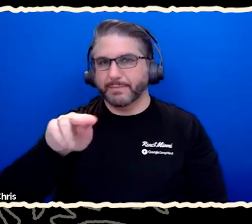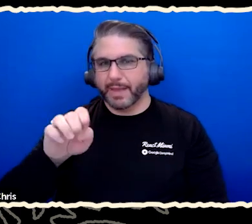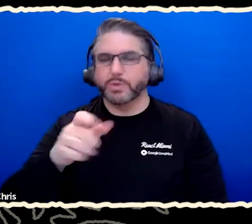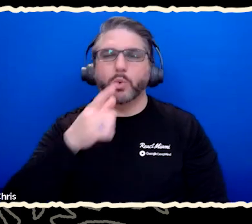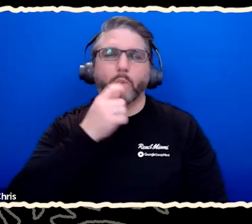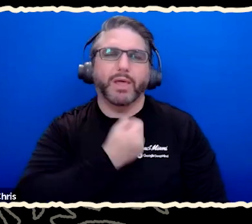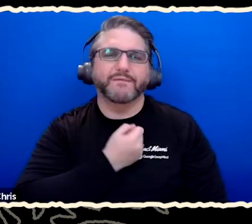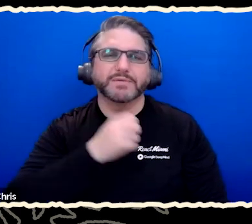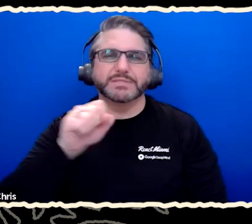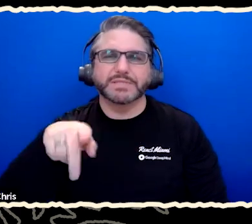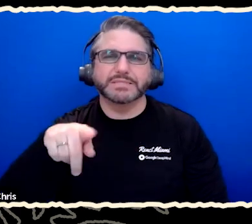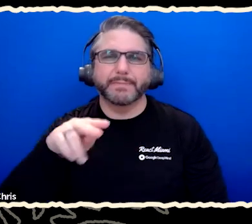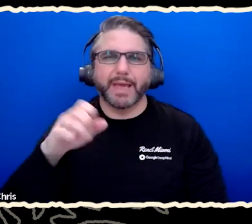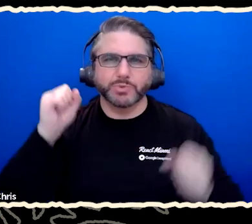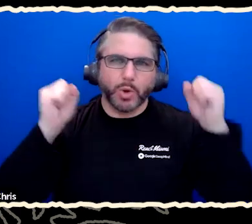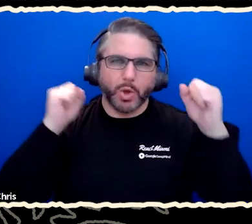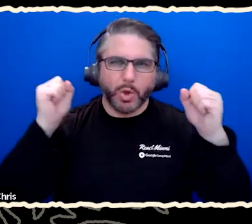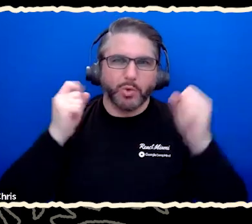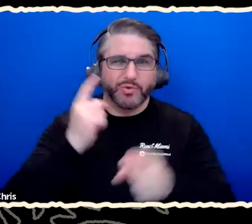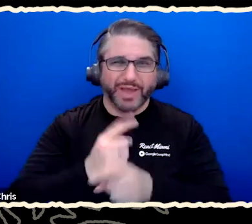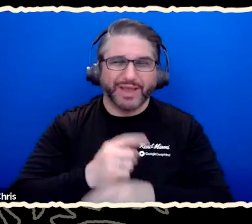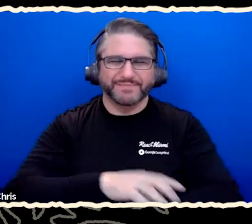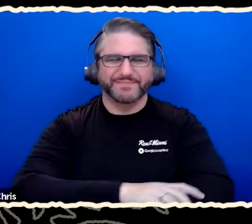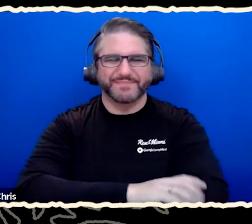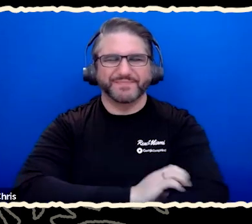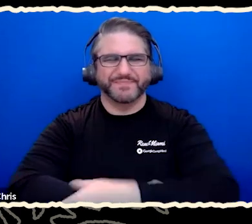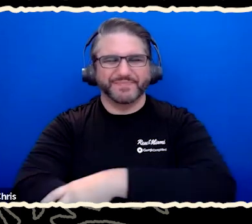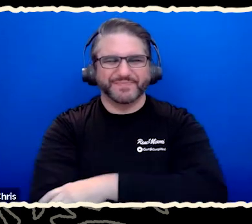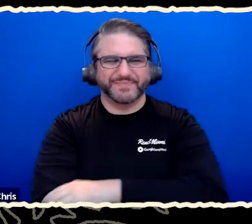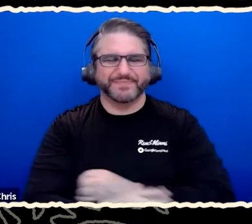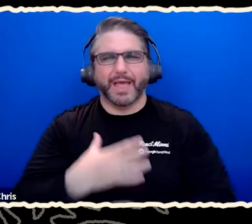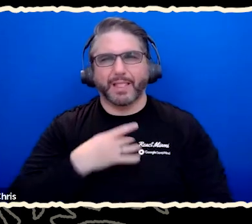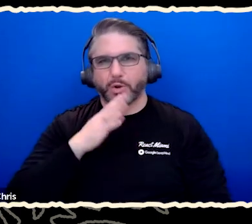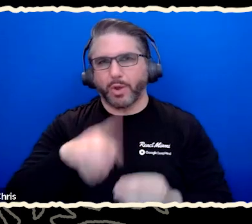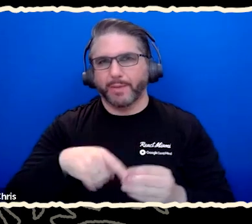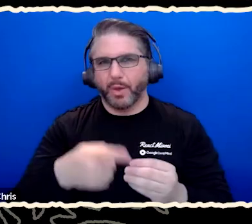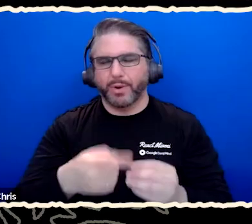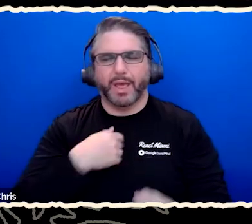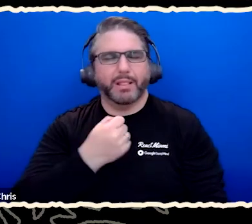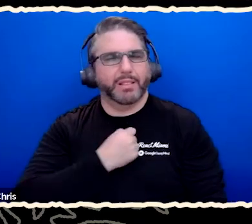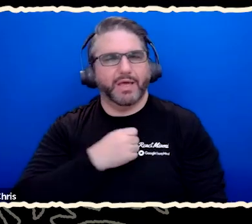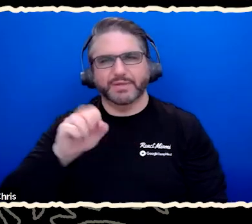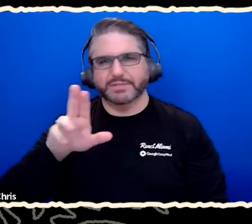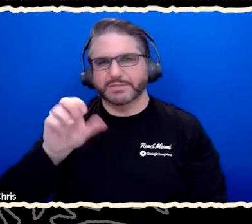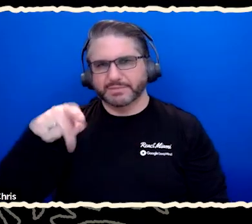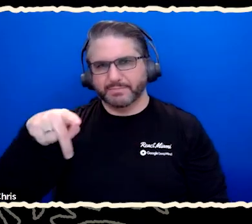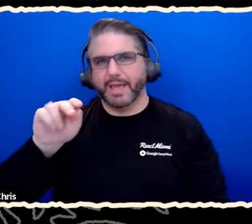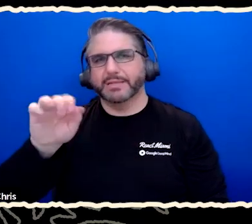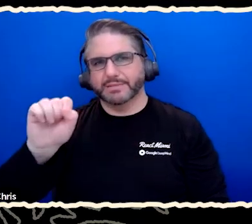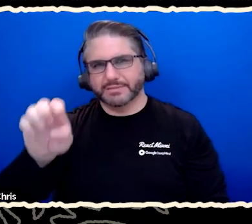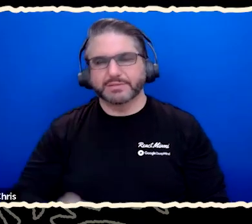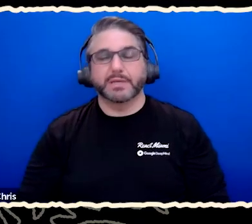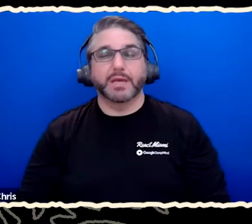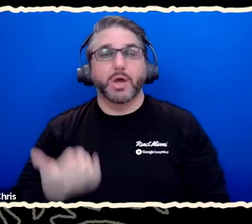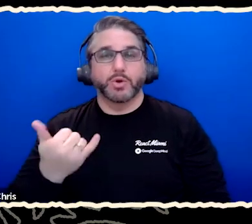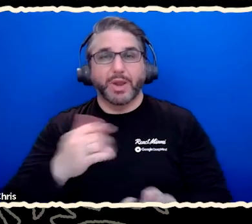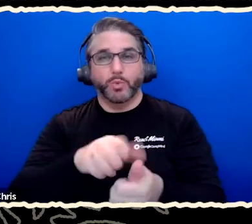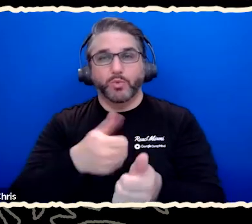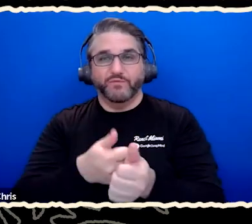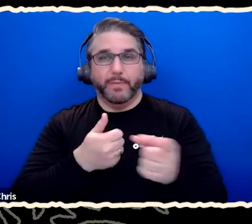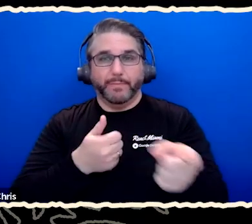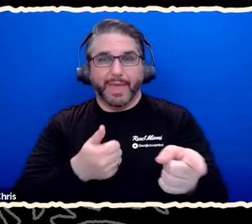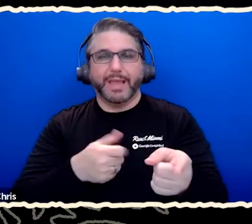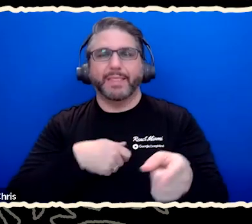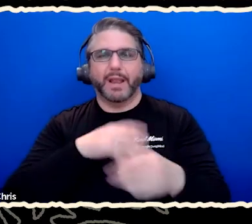Woo! We're Suspense, OK. So that's what I like talking about Suspense. I love Suspense. OK, let's do a fallback here so that we can unblock this